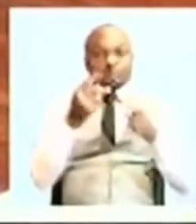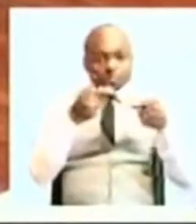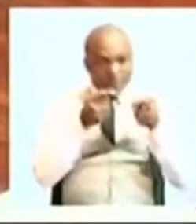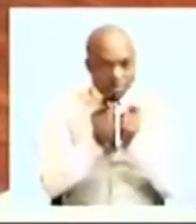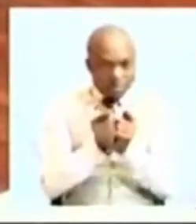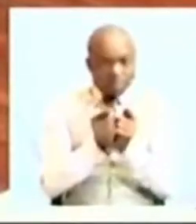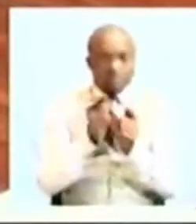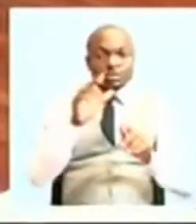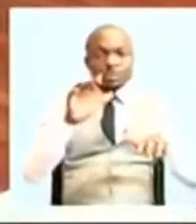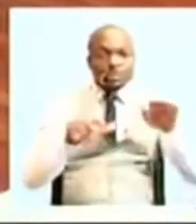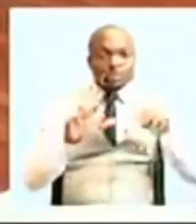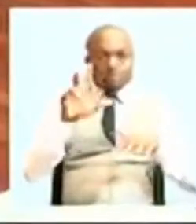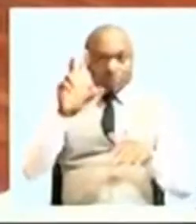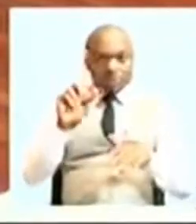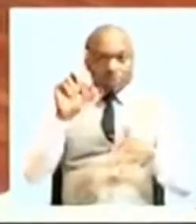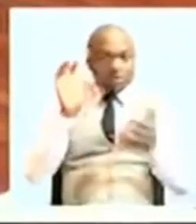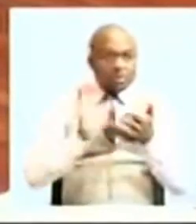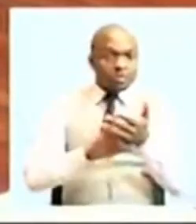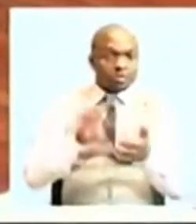and the balance of